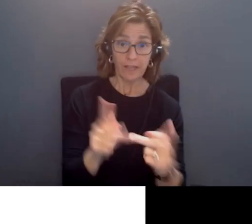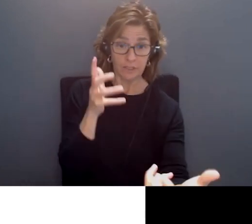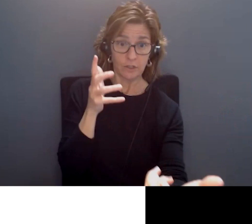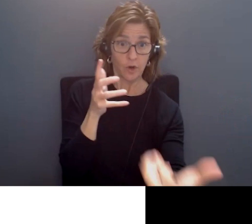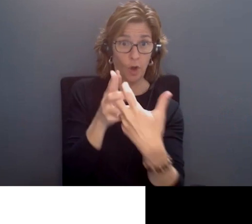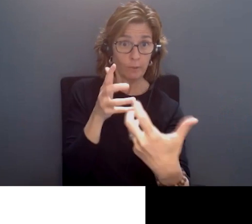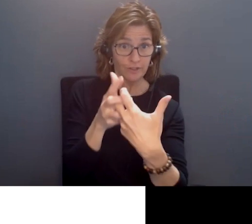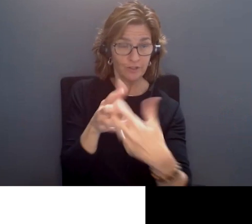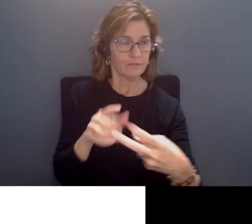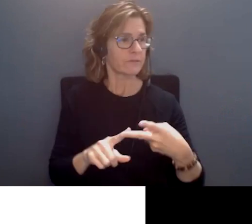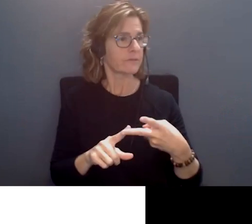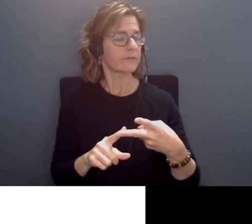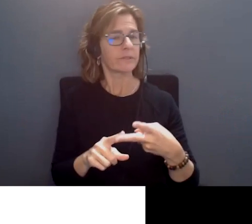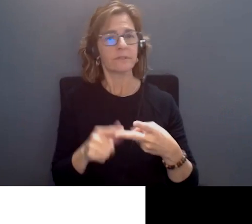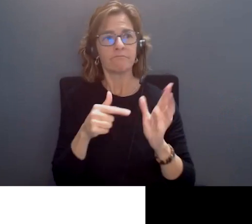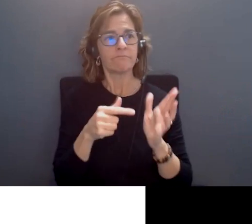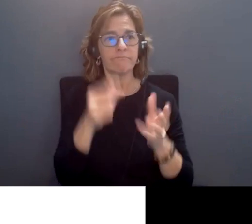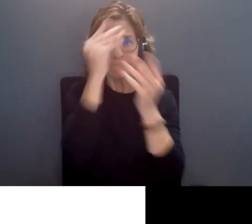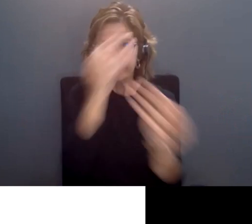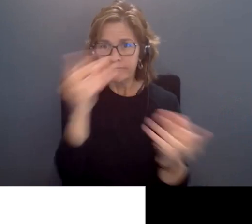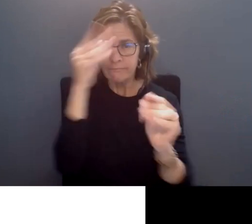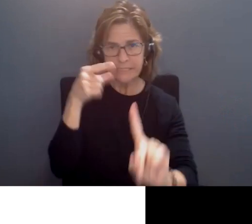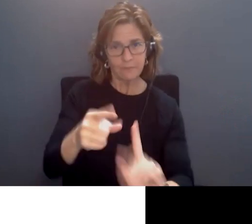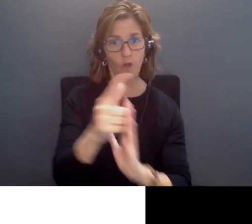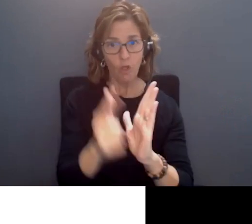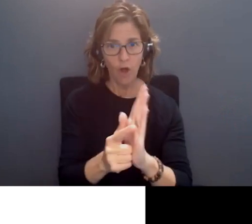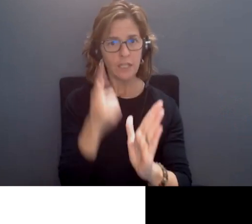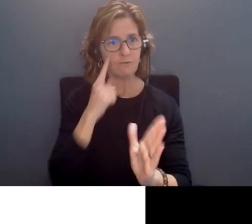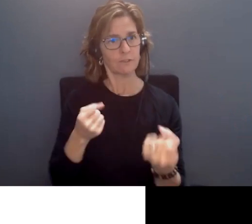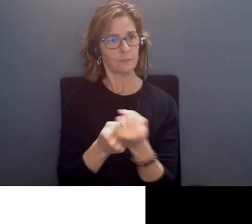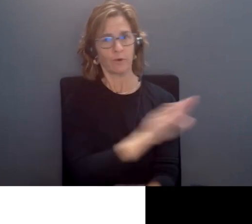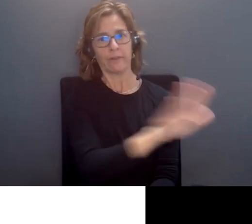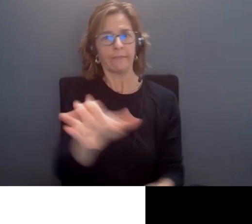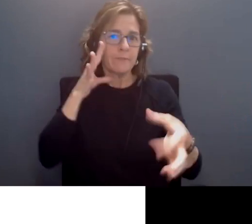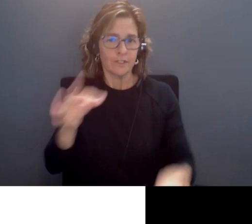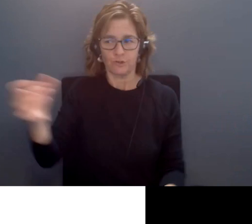on, depending on what type of resources they may be looking for.